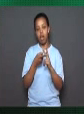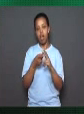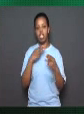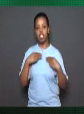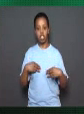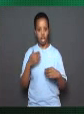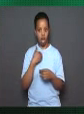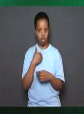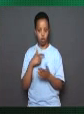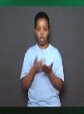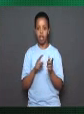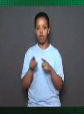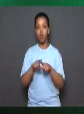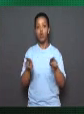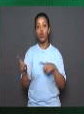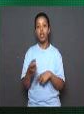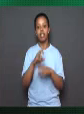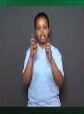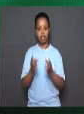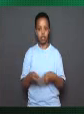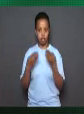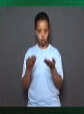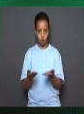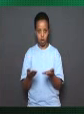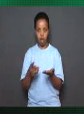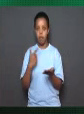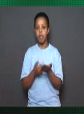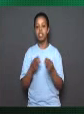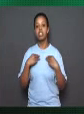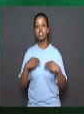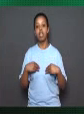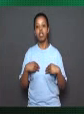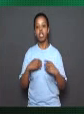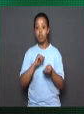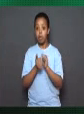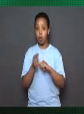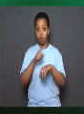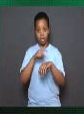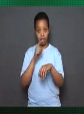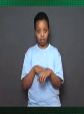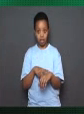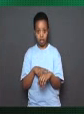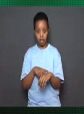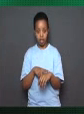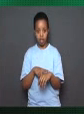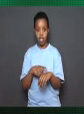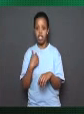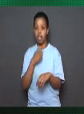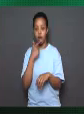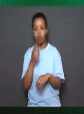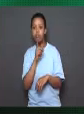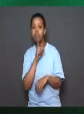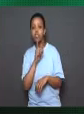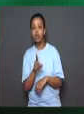a unique shape. When this structure is altered, we say that the